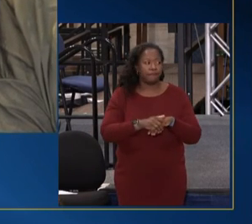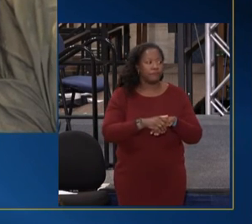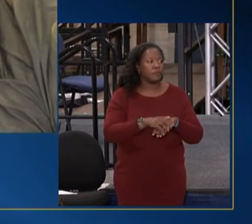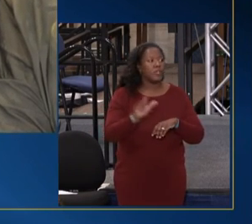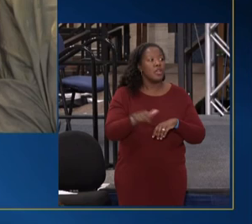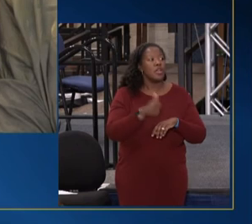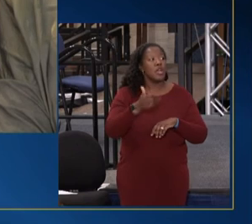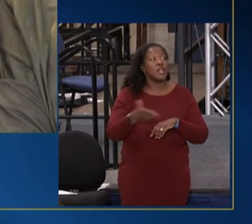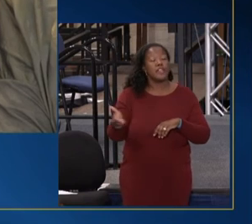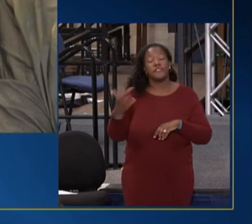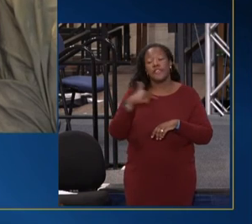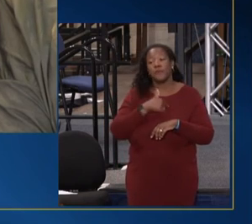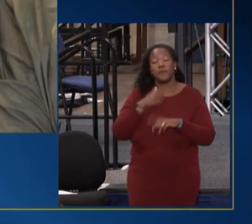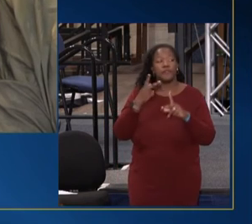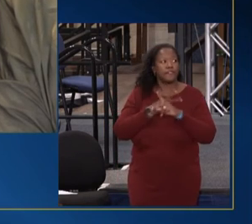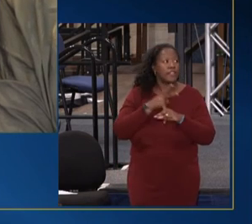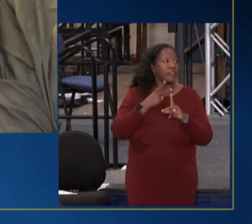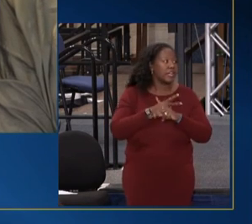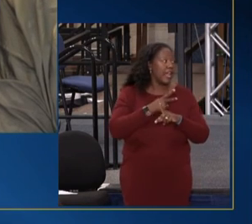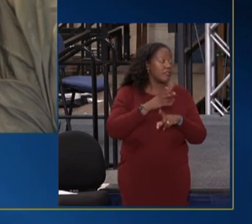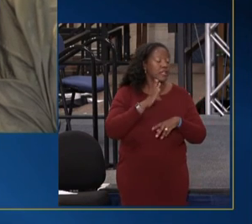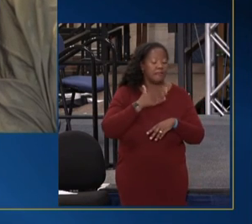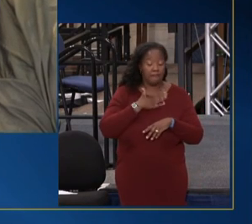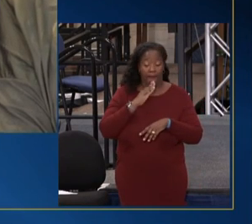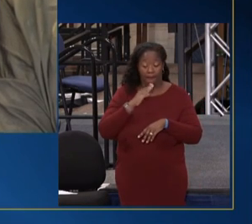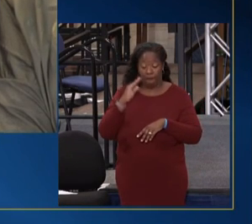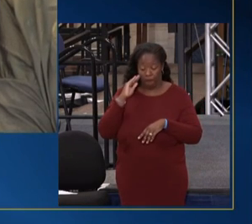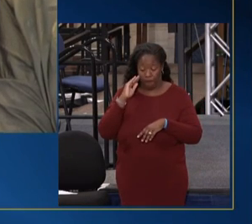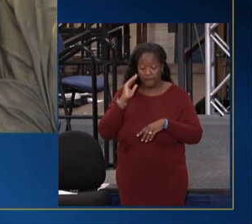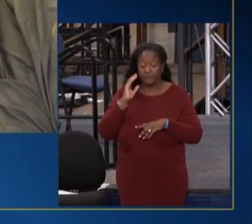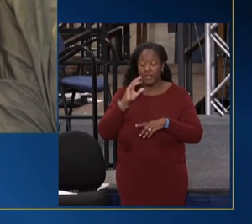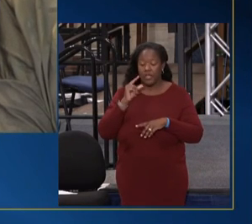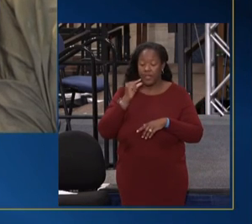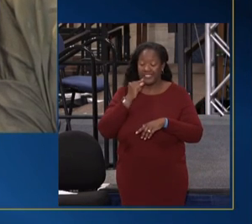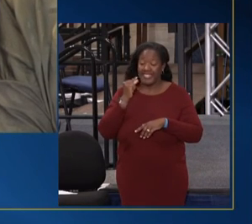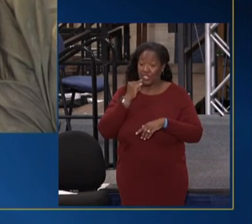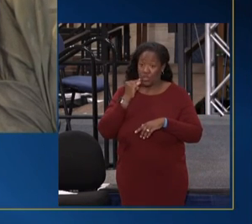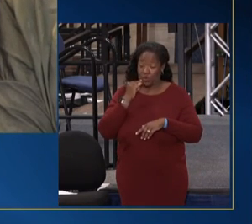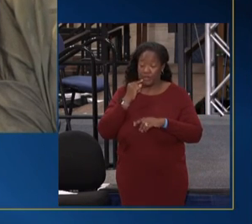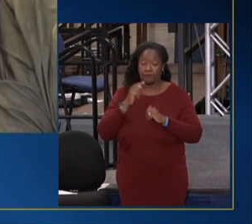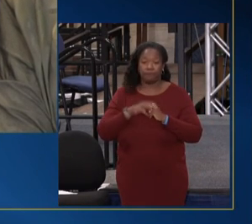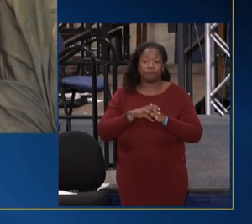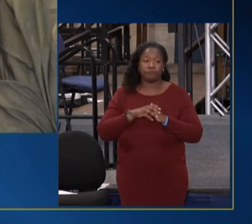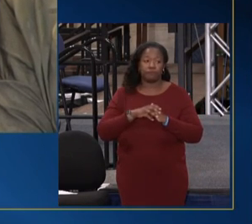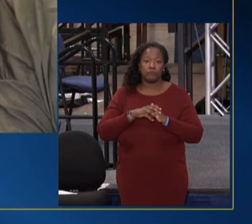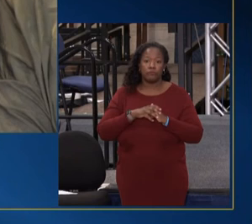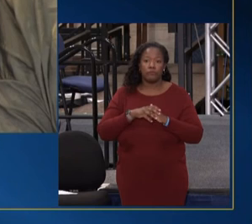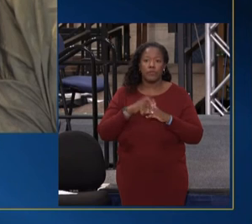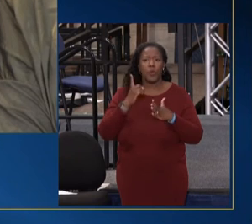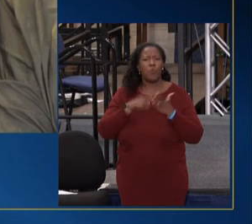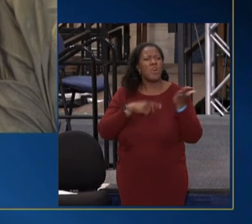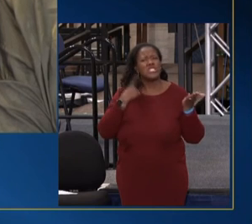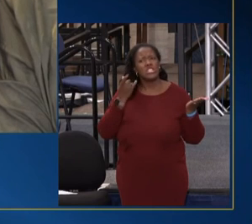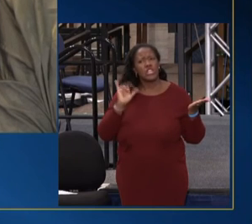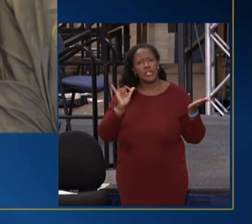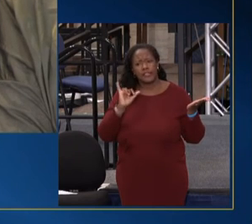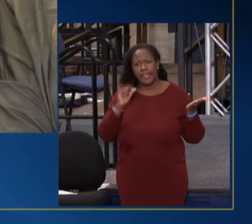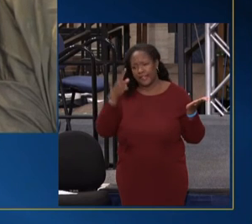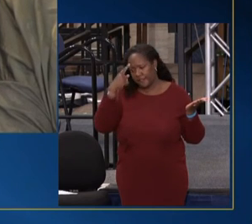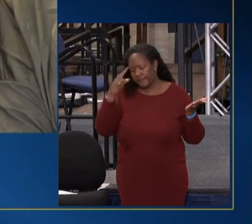things that we're navigating in my home of San Antonio is, what does it look like